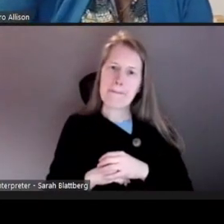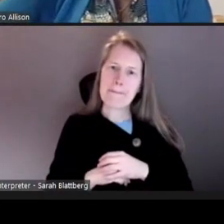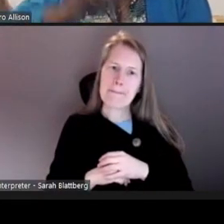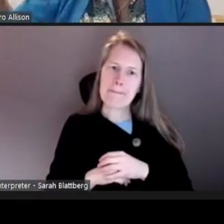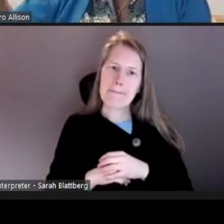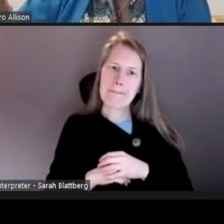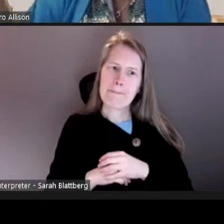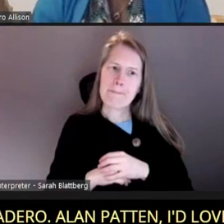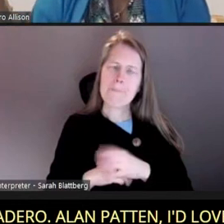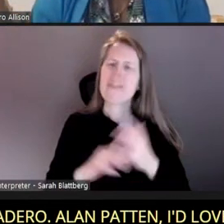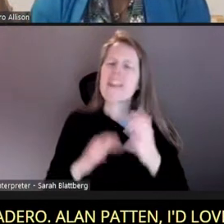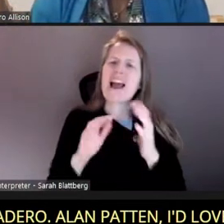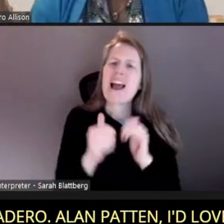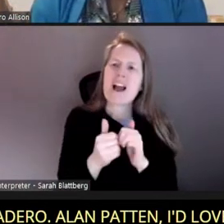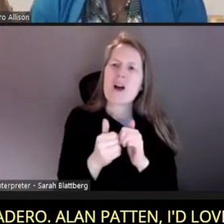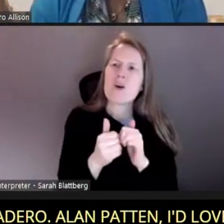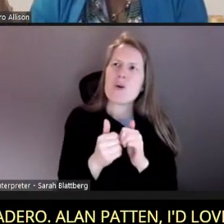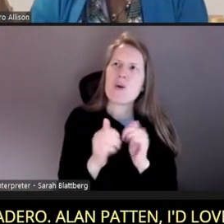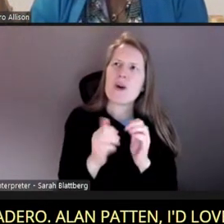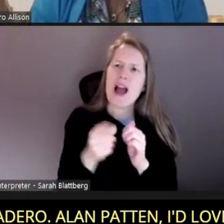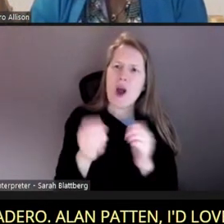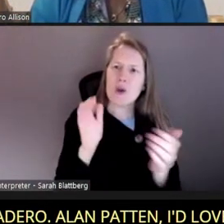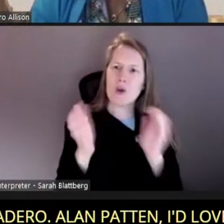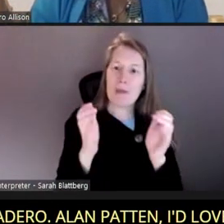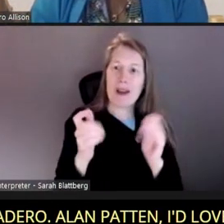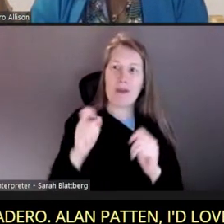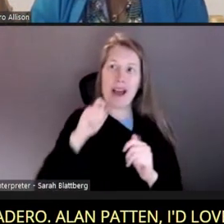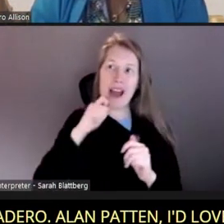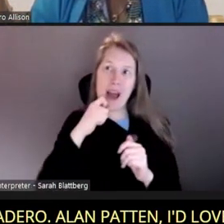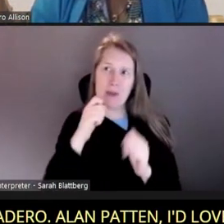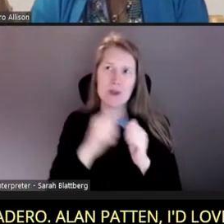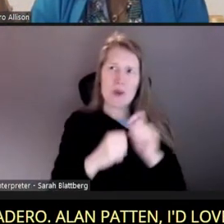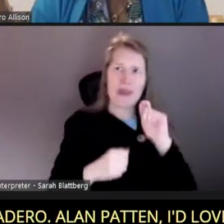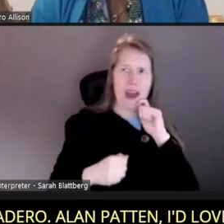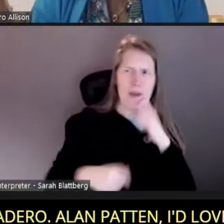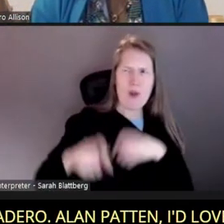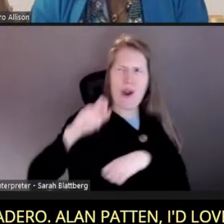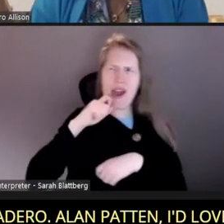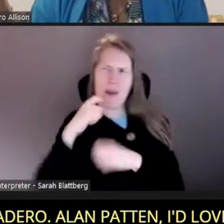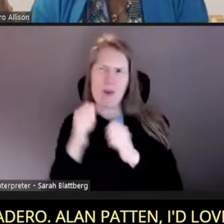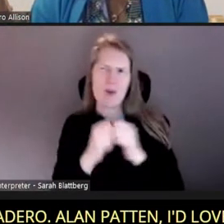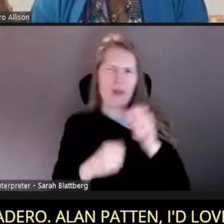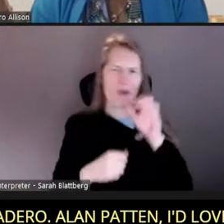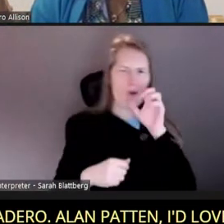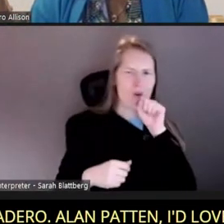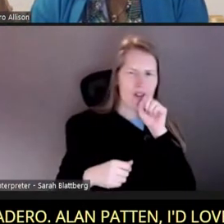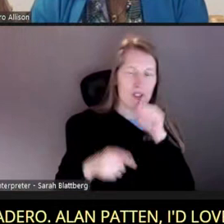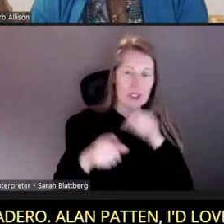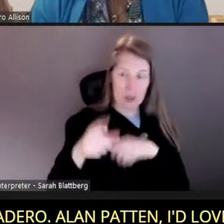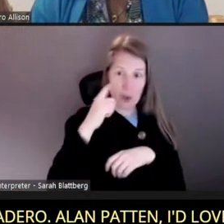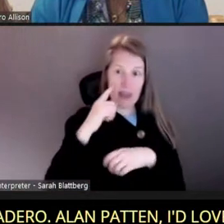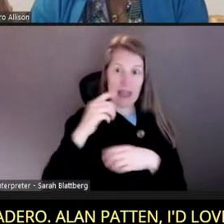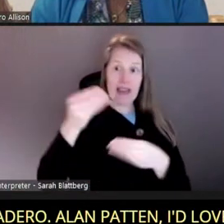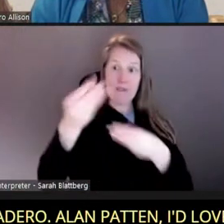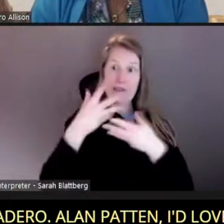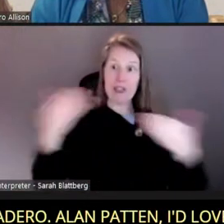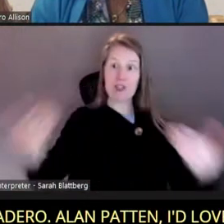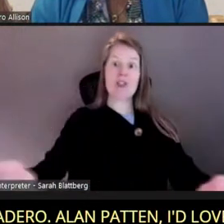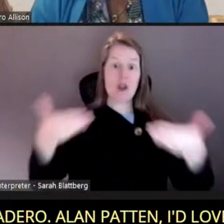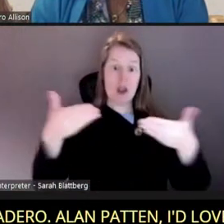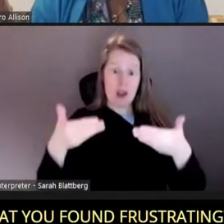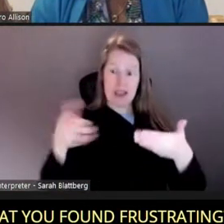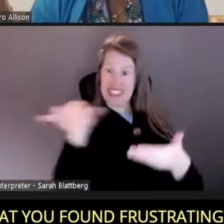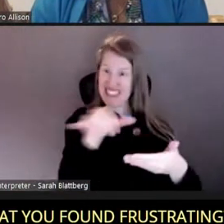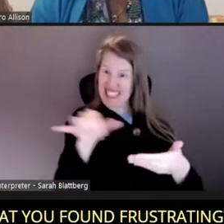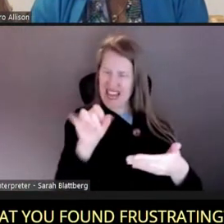how did you go about comparing apples to apples or apples to oranges? Did it feel like there was consistency in the information that you were able to